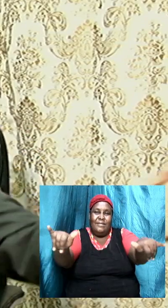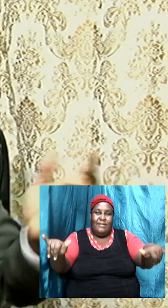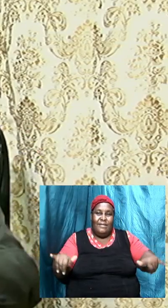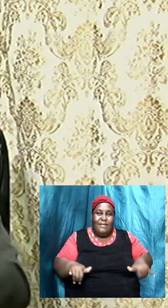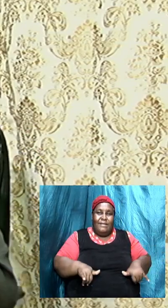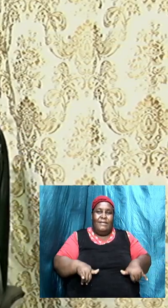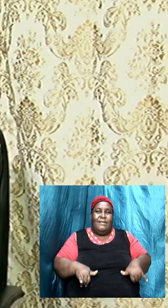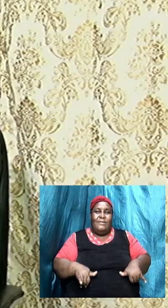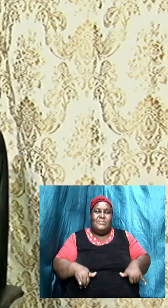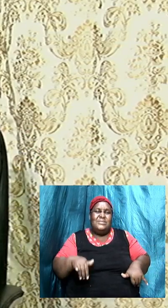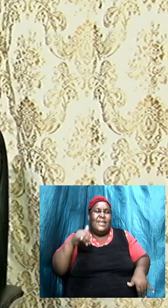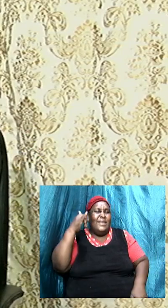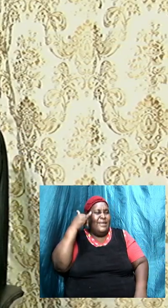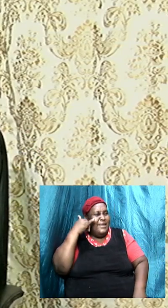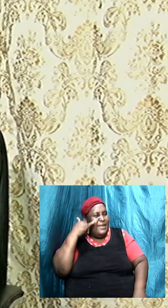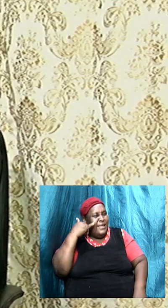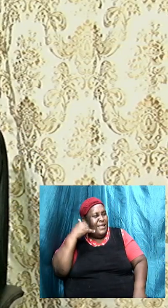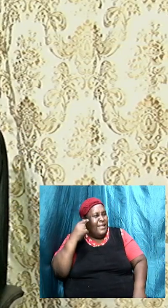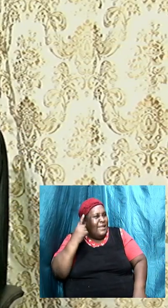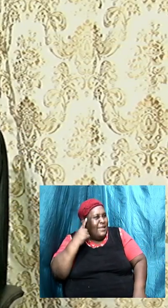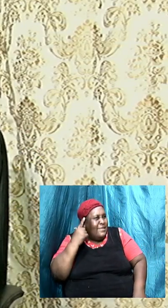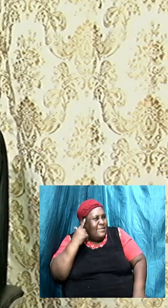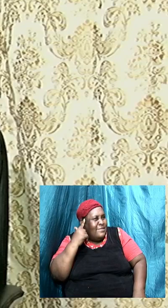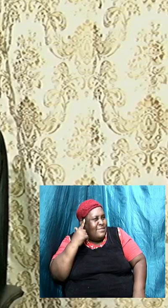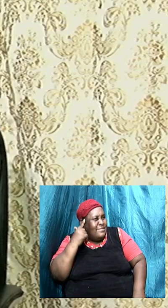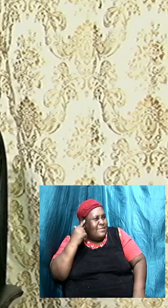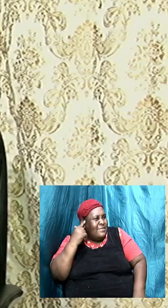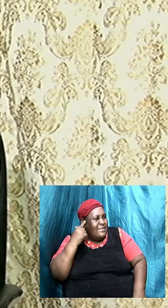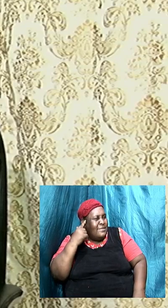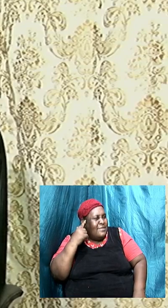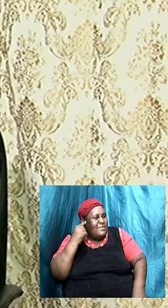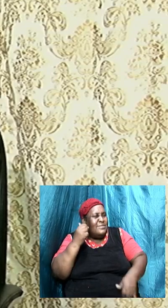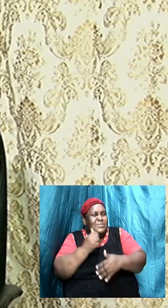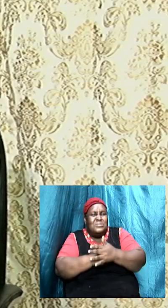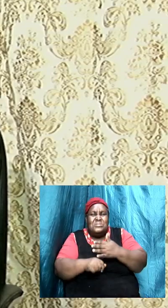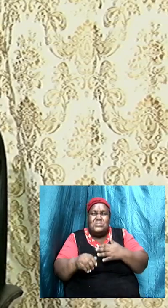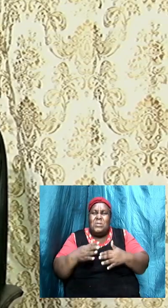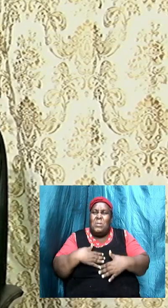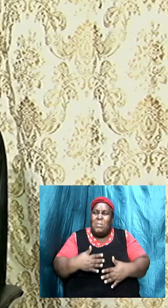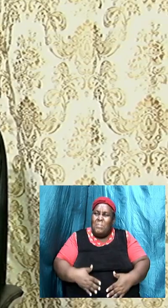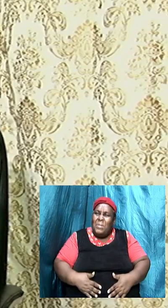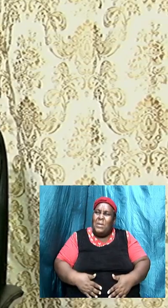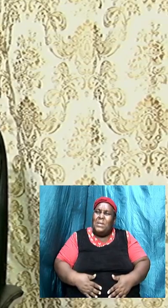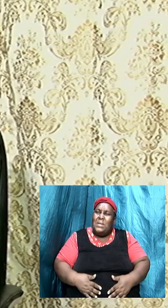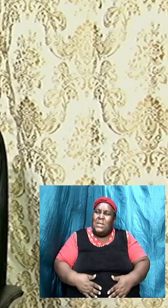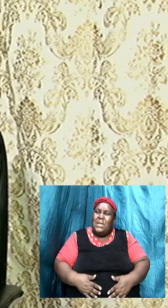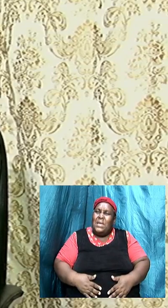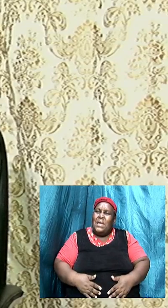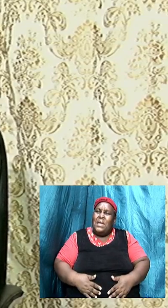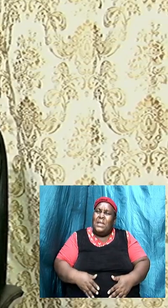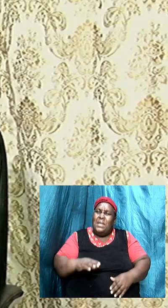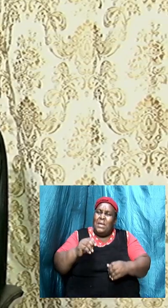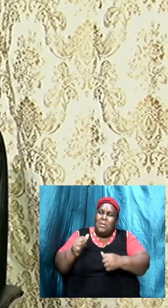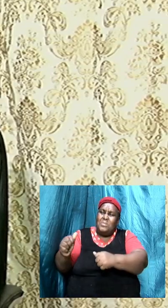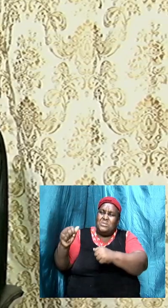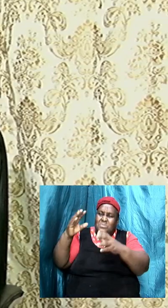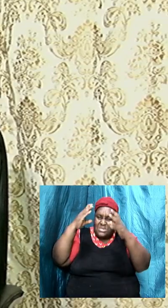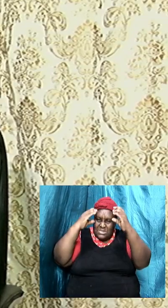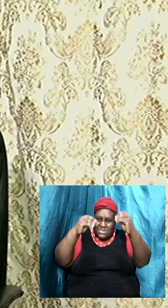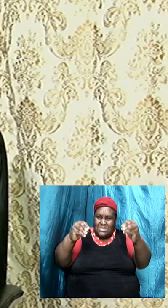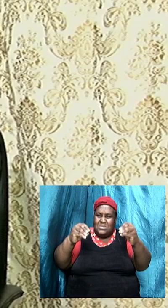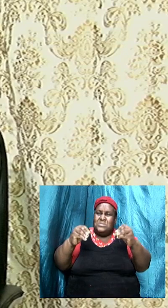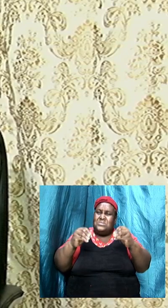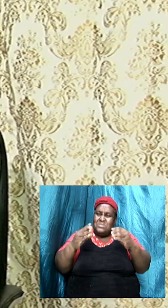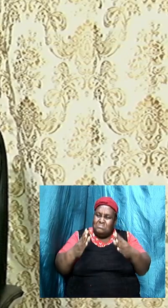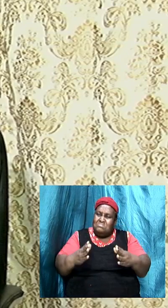somebody playing something. A teacher was teaching, an apostle was teaching. Mighty